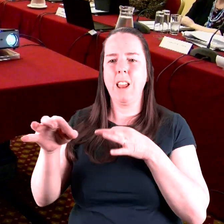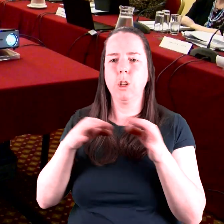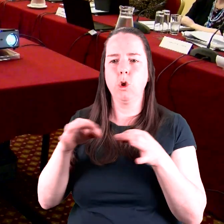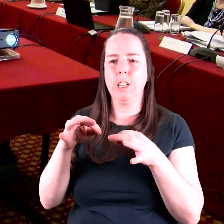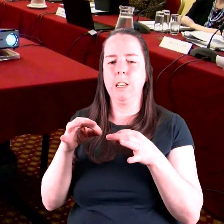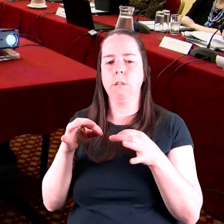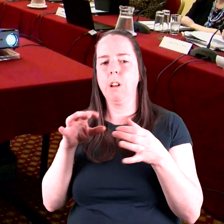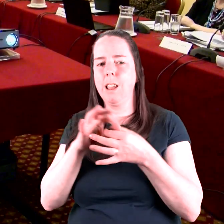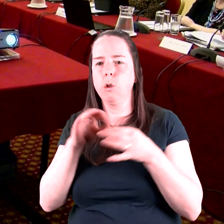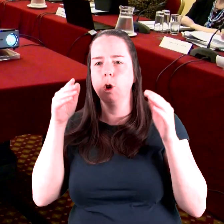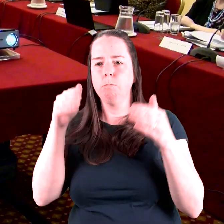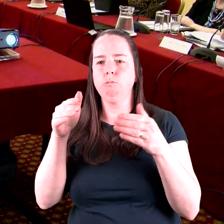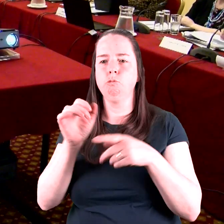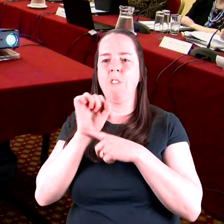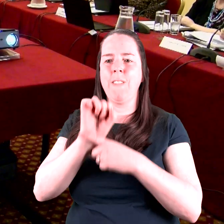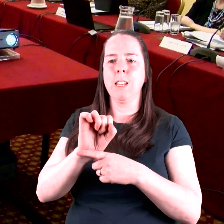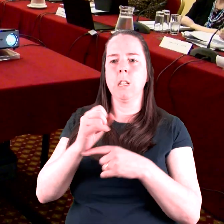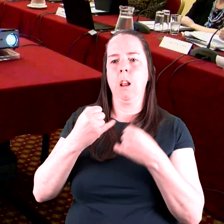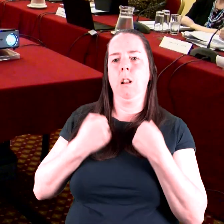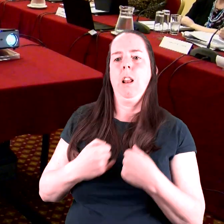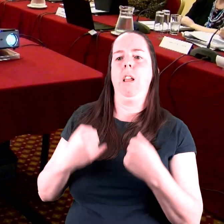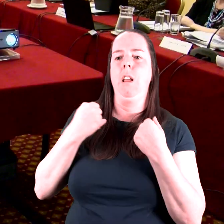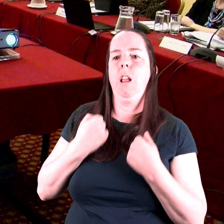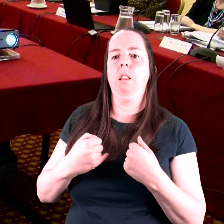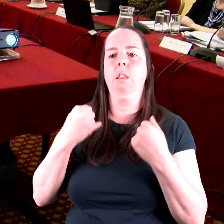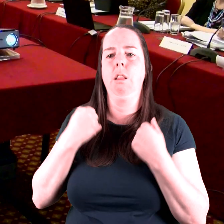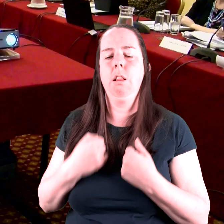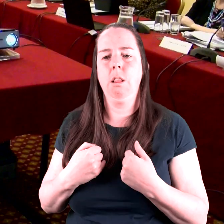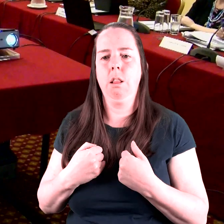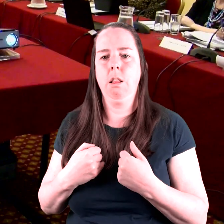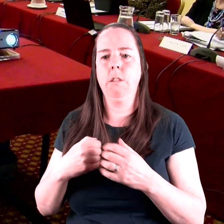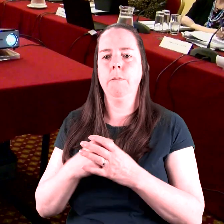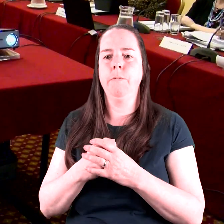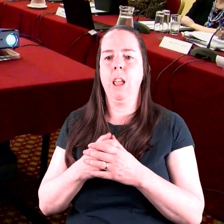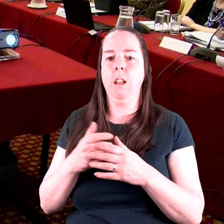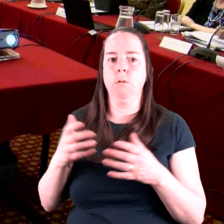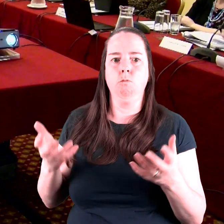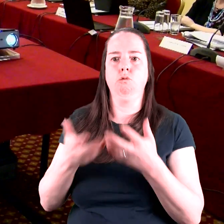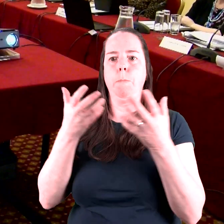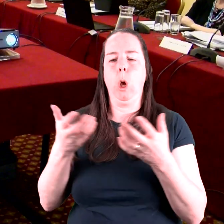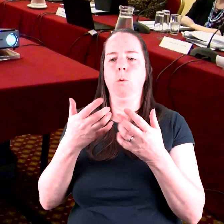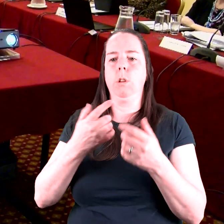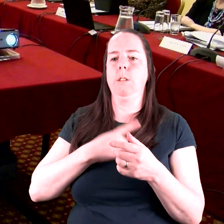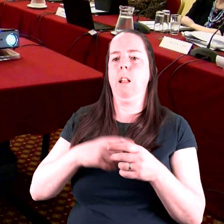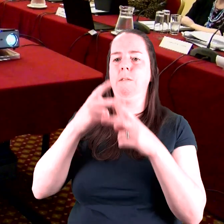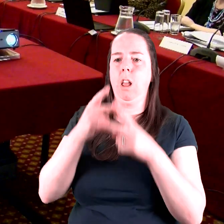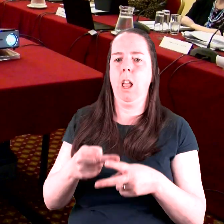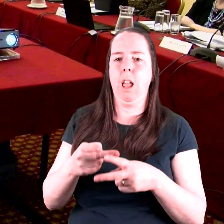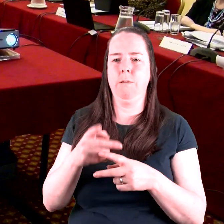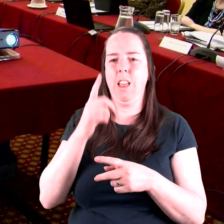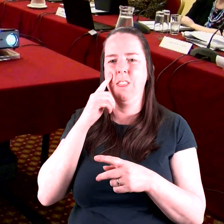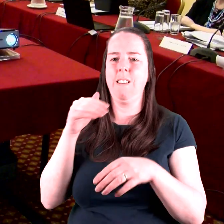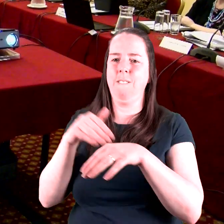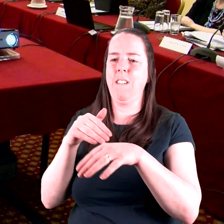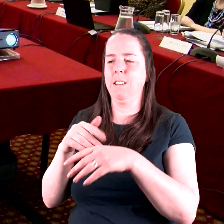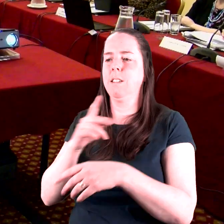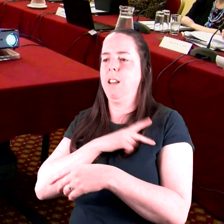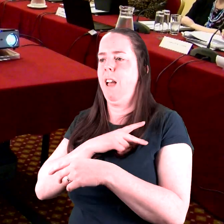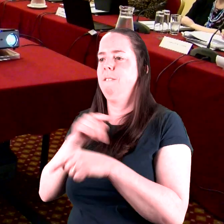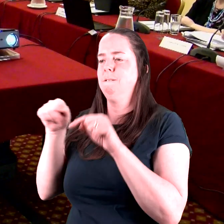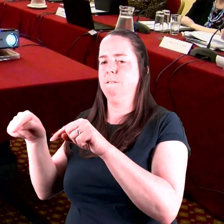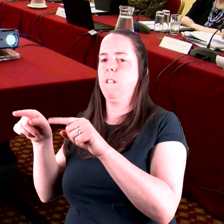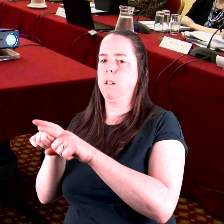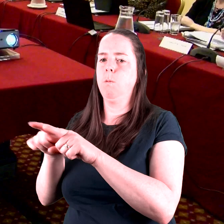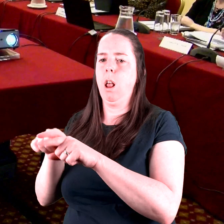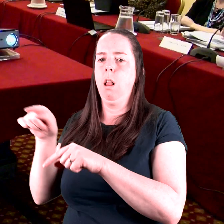future to address in the future and the strategies around preventing ill health and promoting self-care, I think that affects our